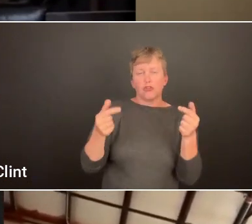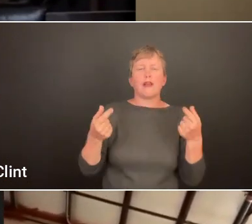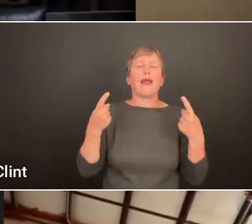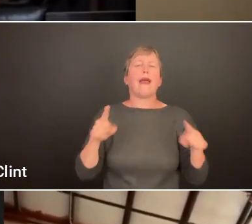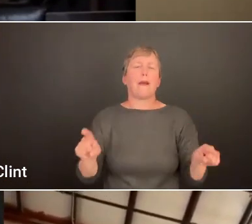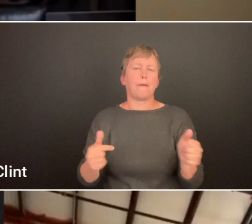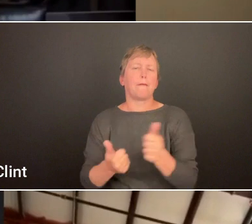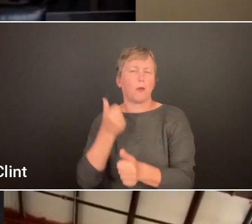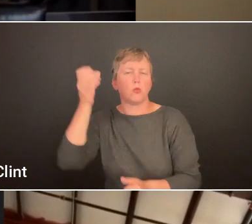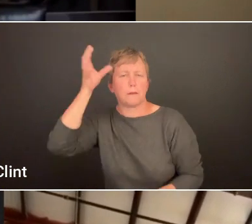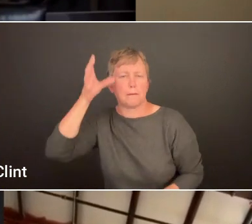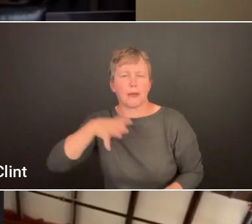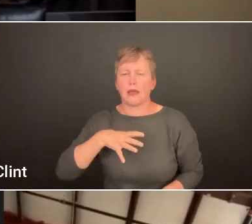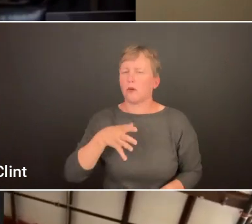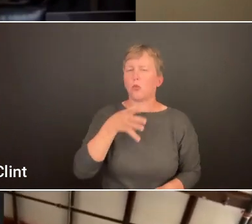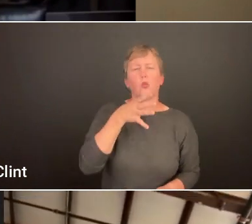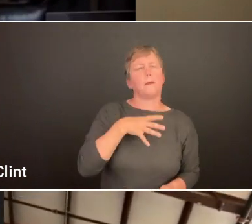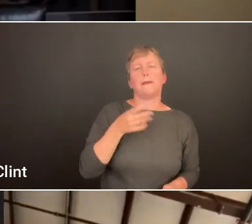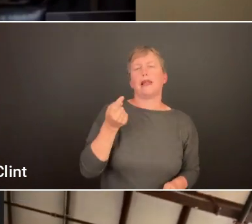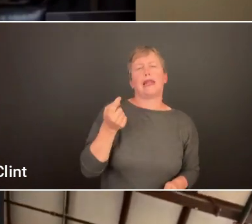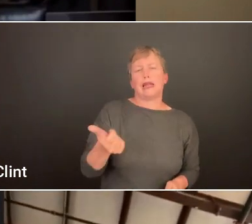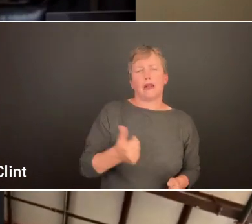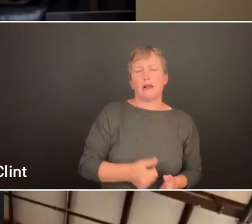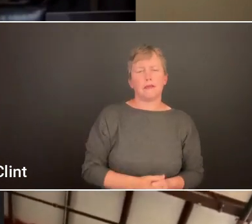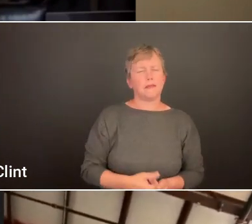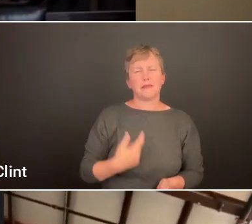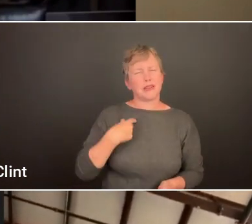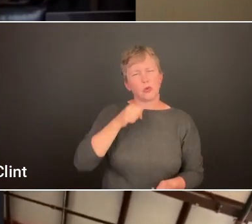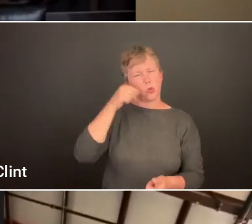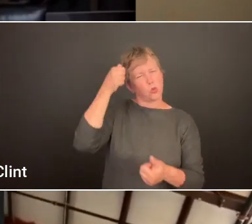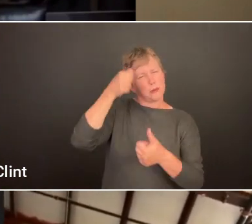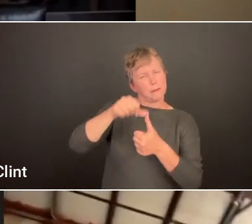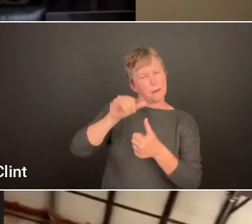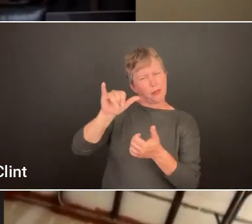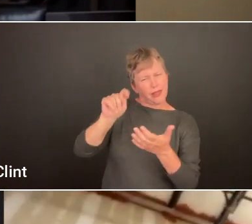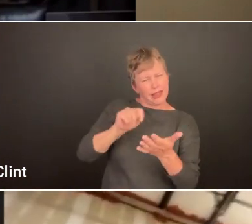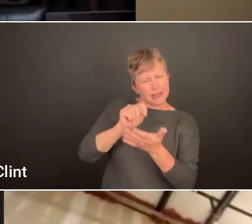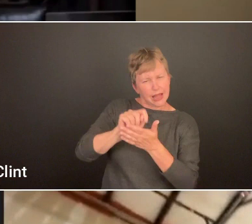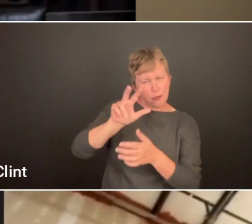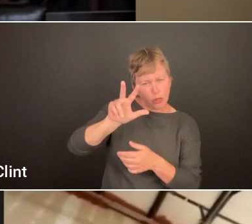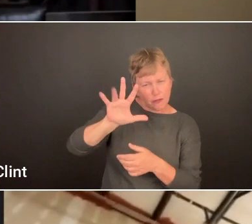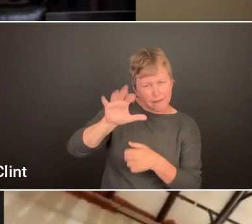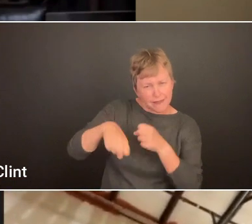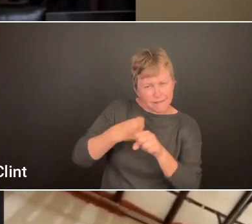80s, it was almost all guys. I remember one female in rehab 35 years ago.